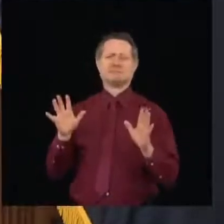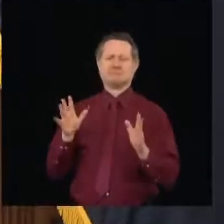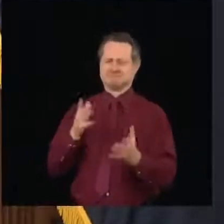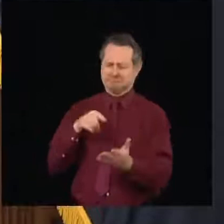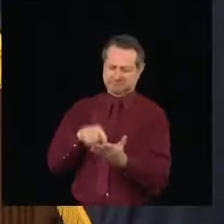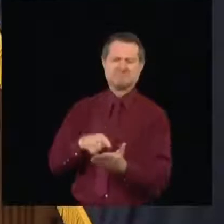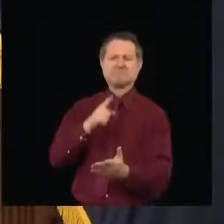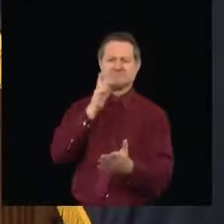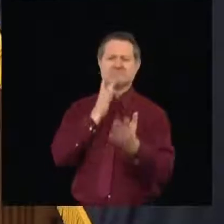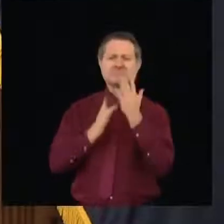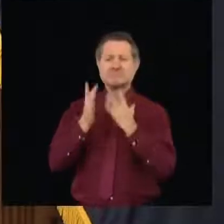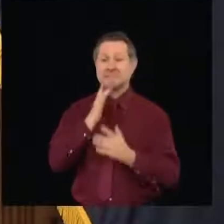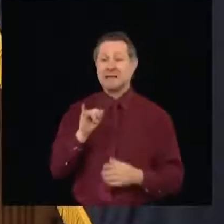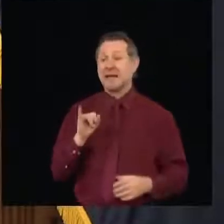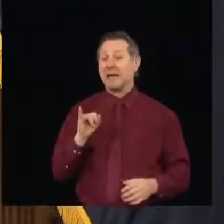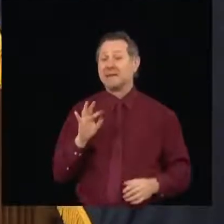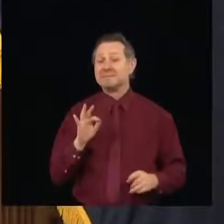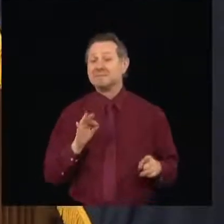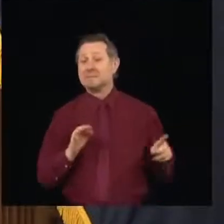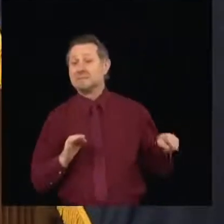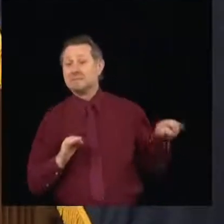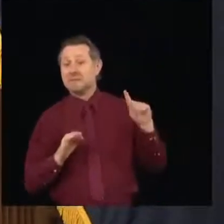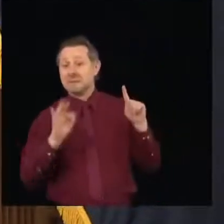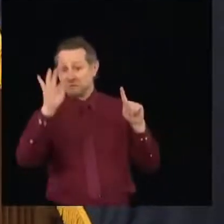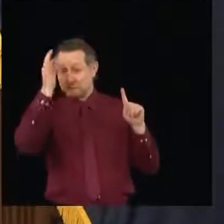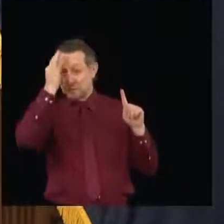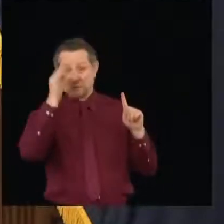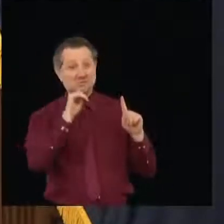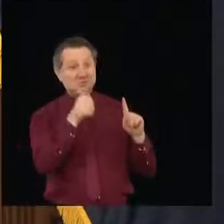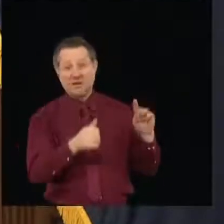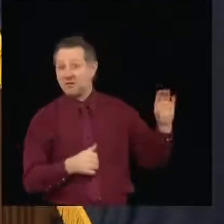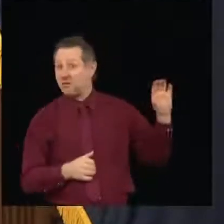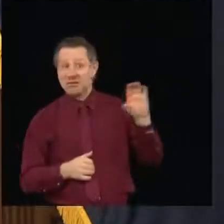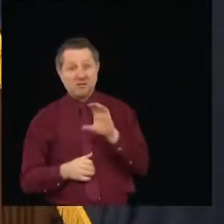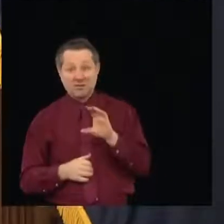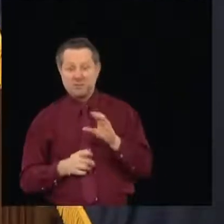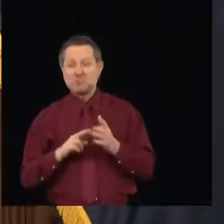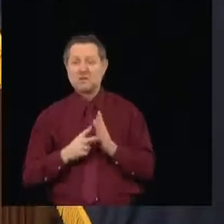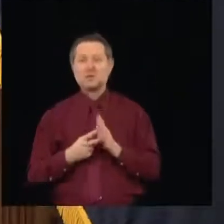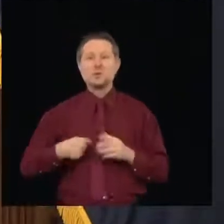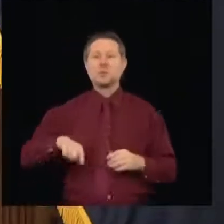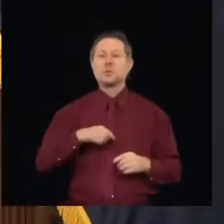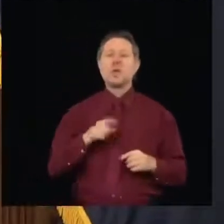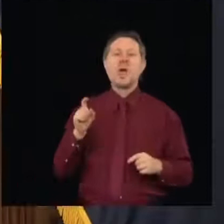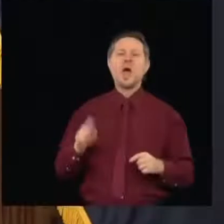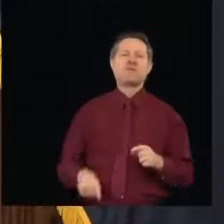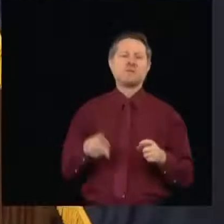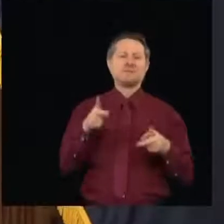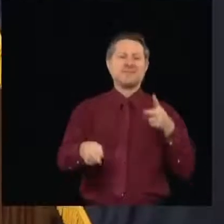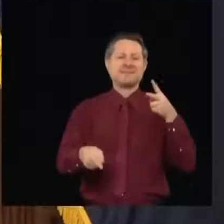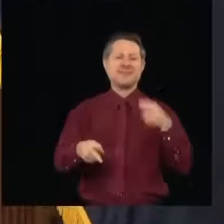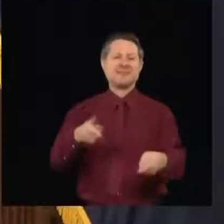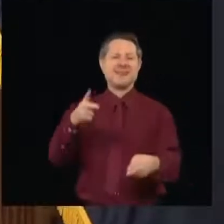does not make up that shortfall, there will be cuts. The state legislature is not